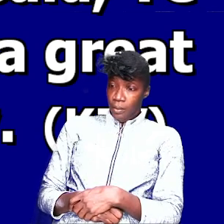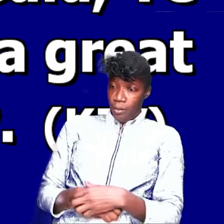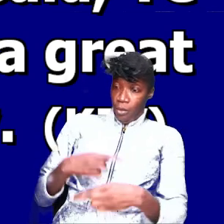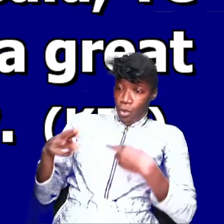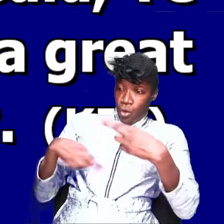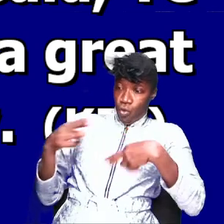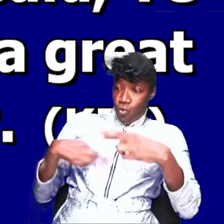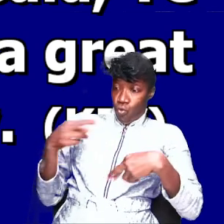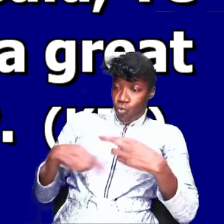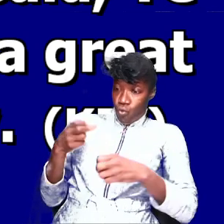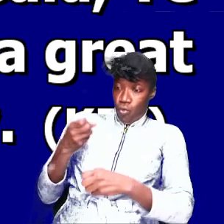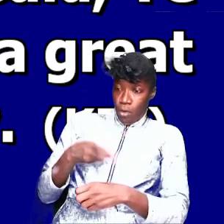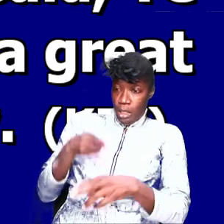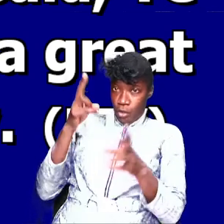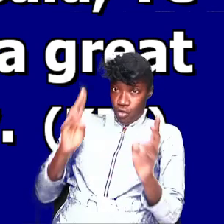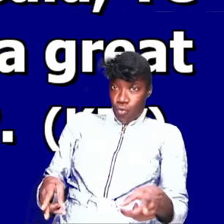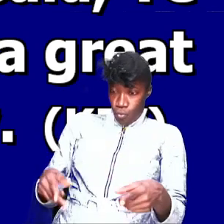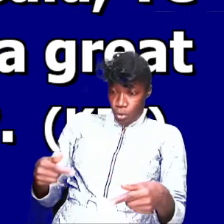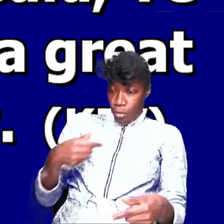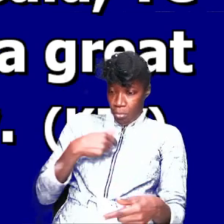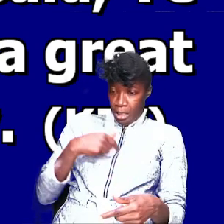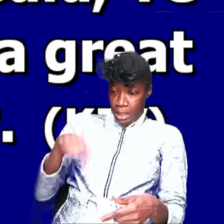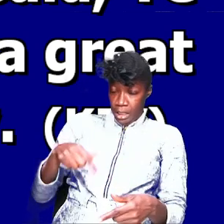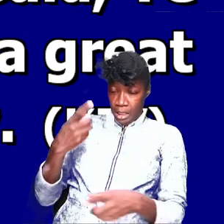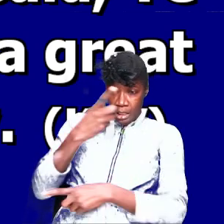Roll a great stone unto me this day.